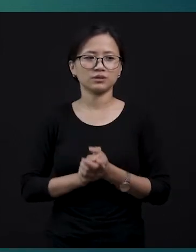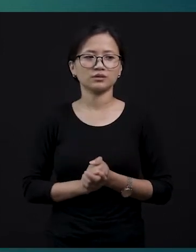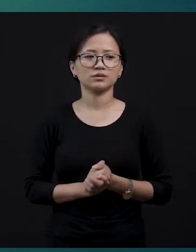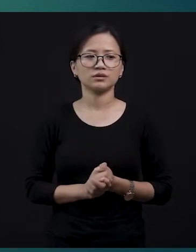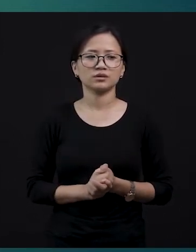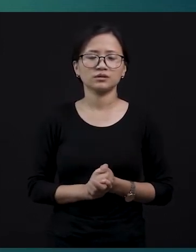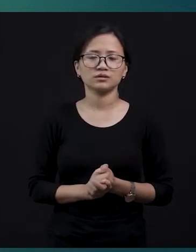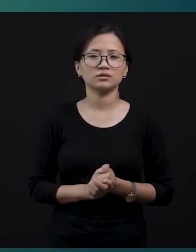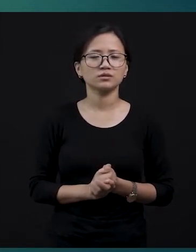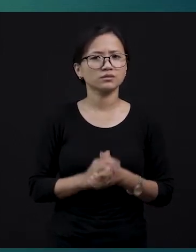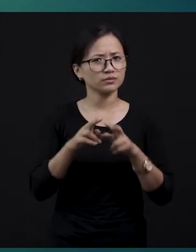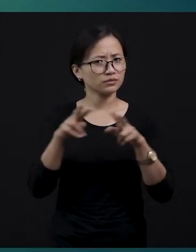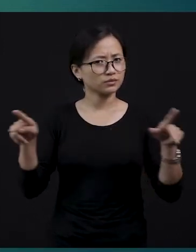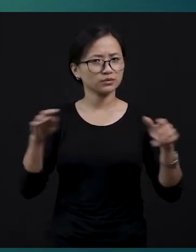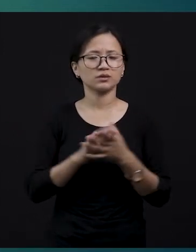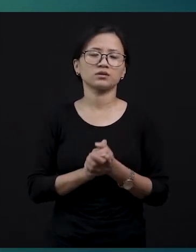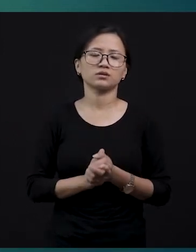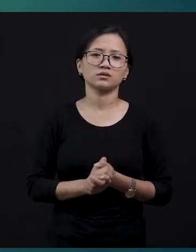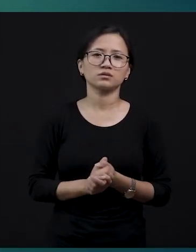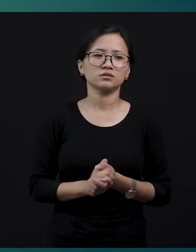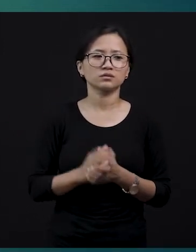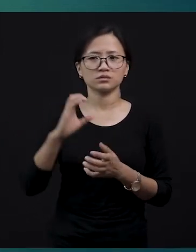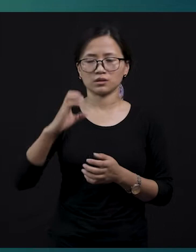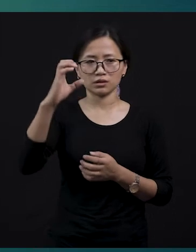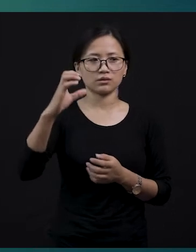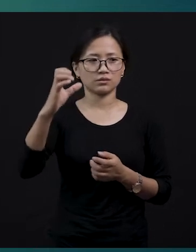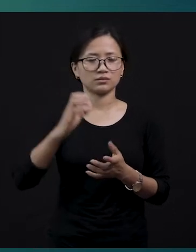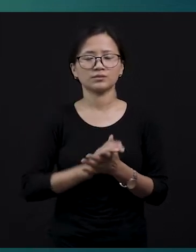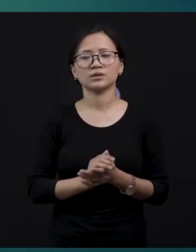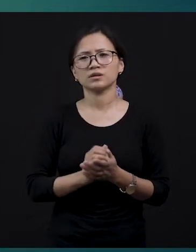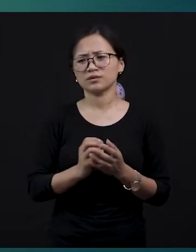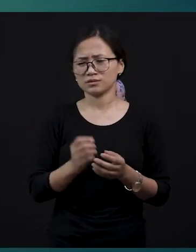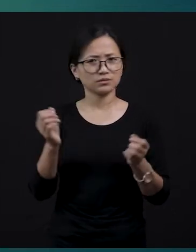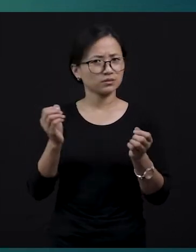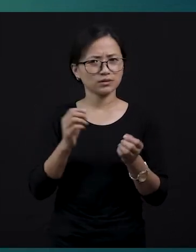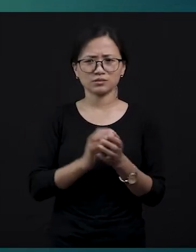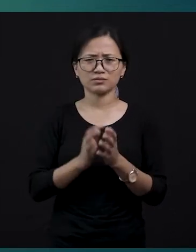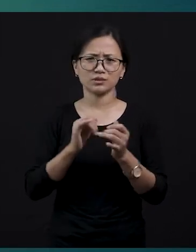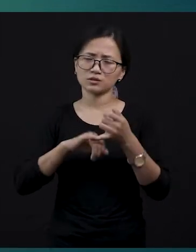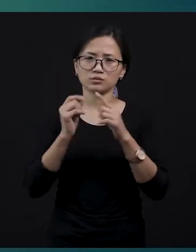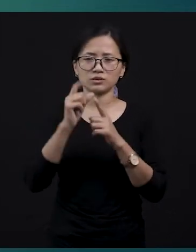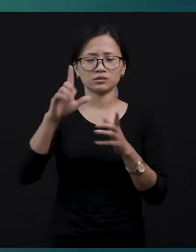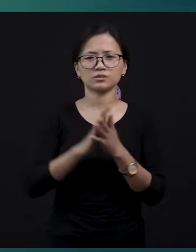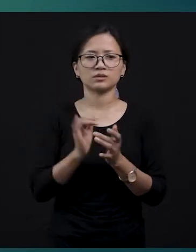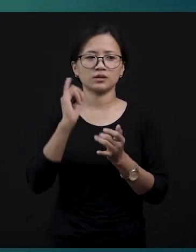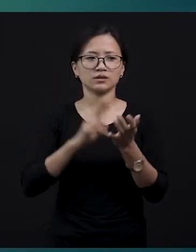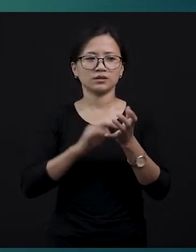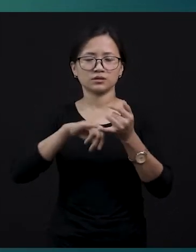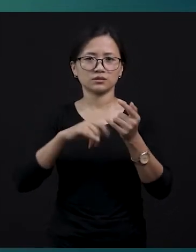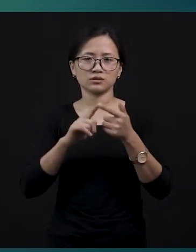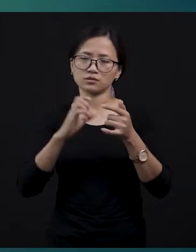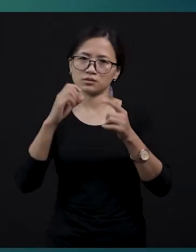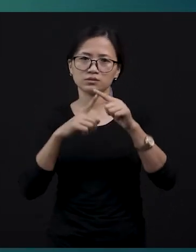the reptiles. There will be different kinds of reptiles, camels, and there will be some special insects that will be found only